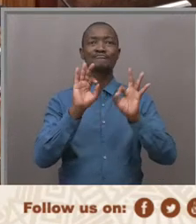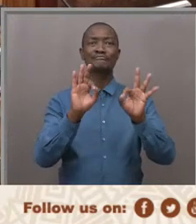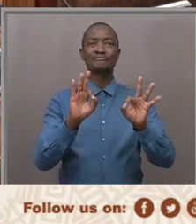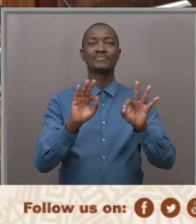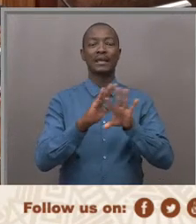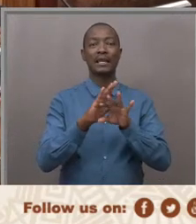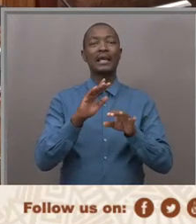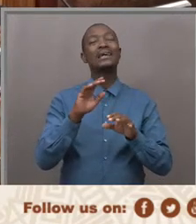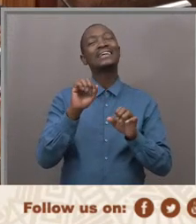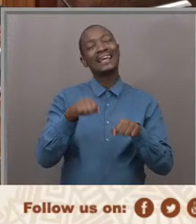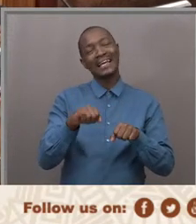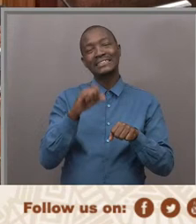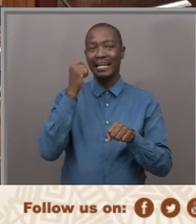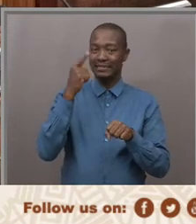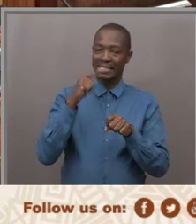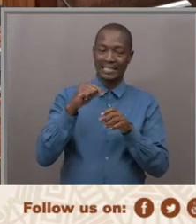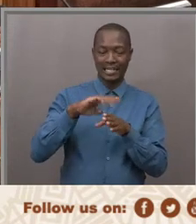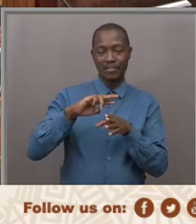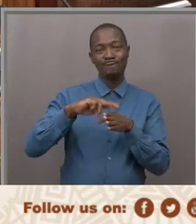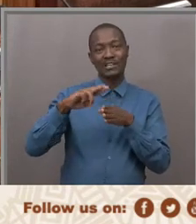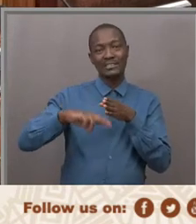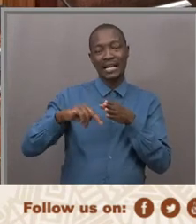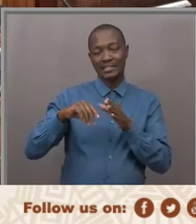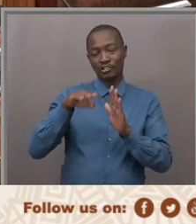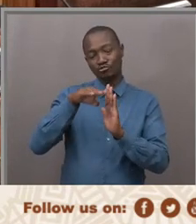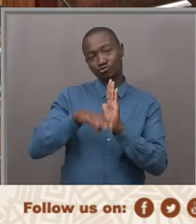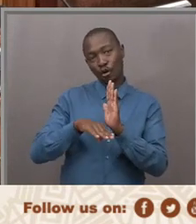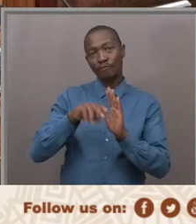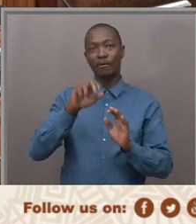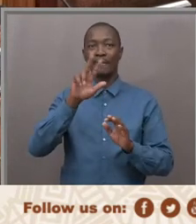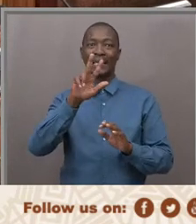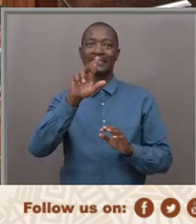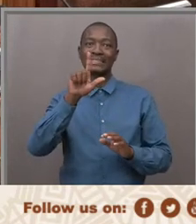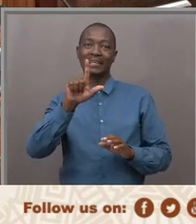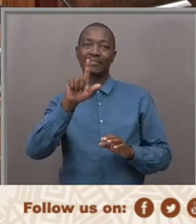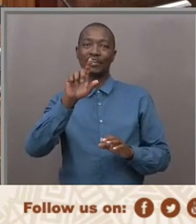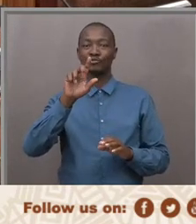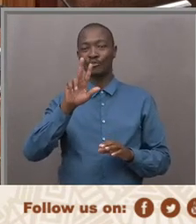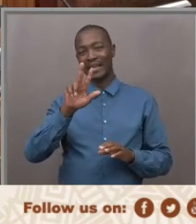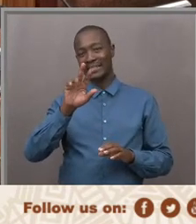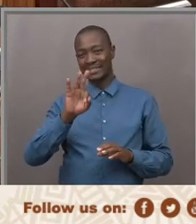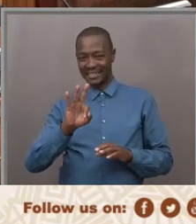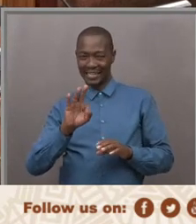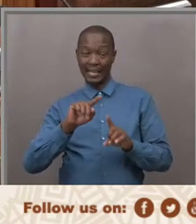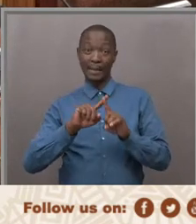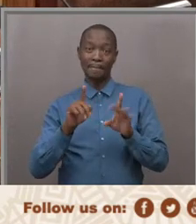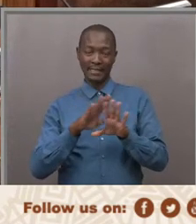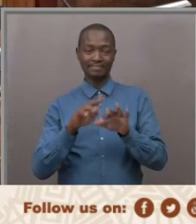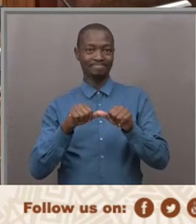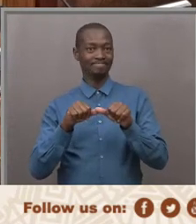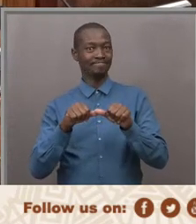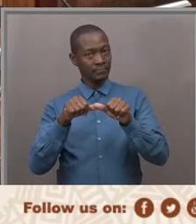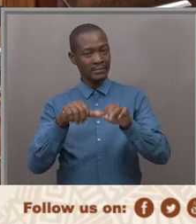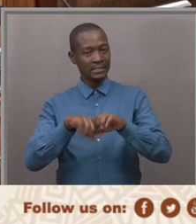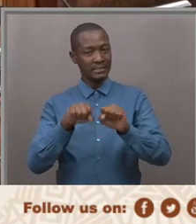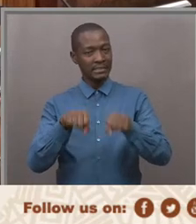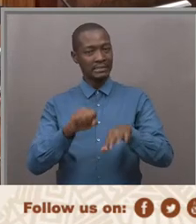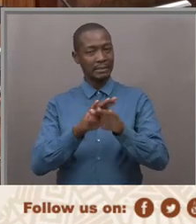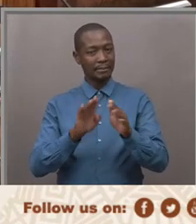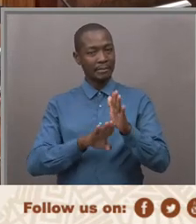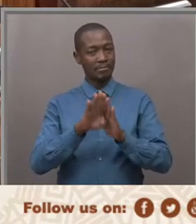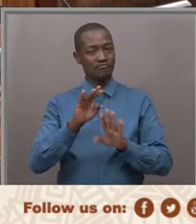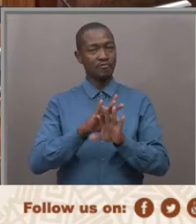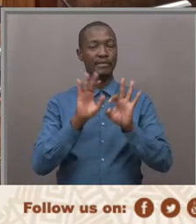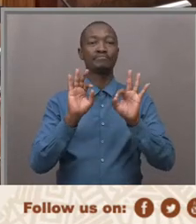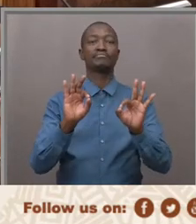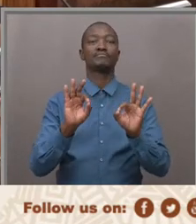of Gauteng dropped from 87 to 83%, but there are sustained system improvements in these